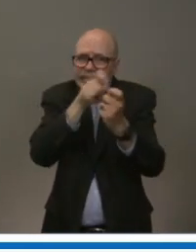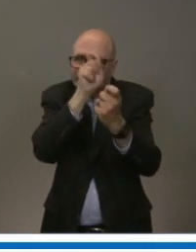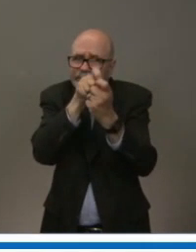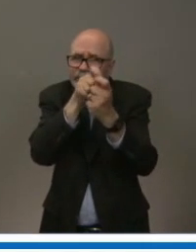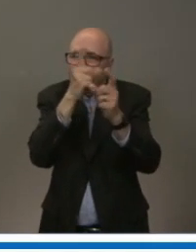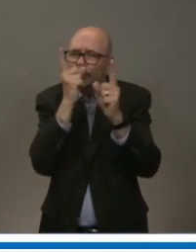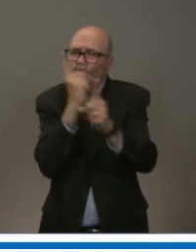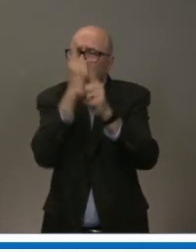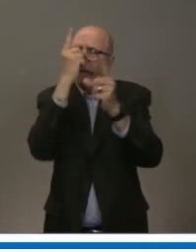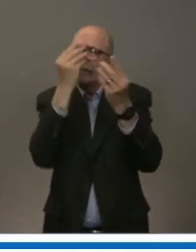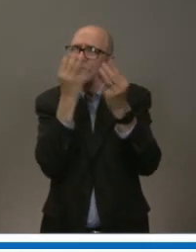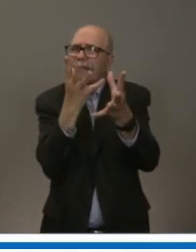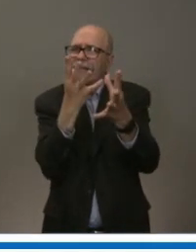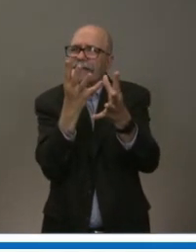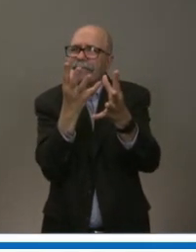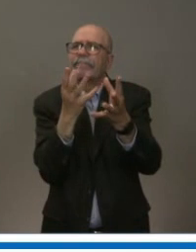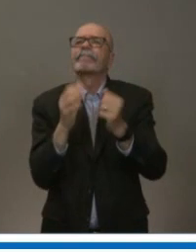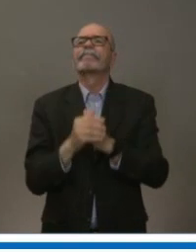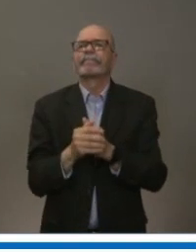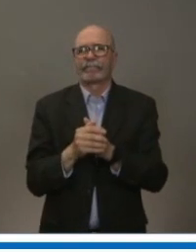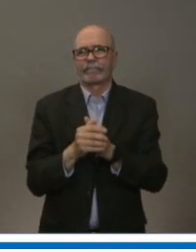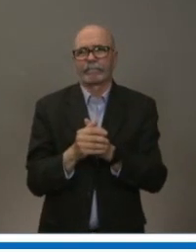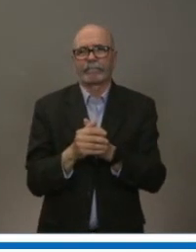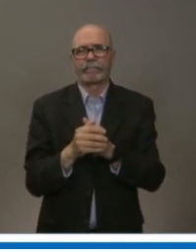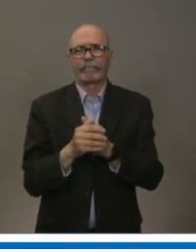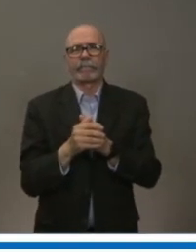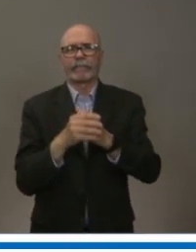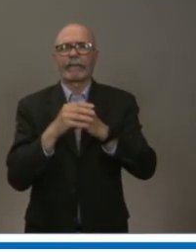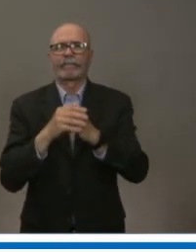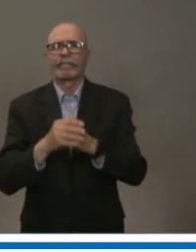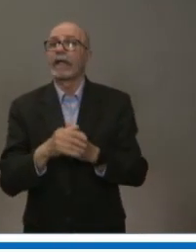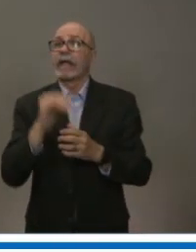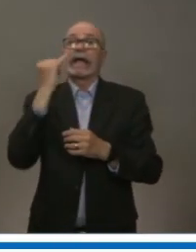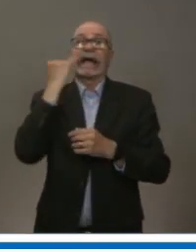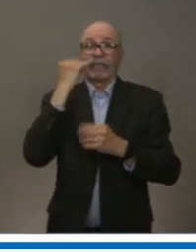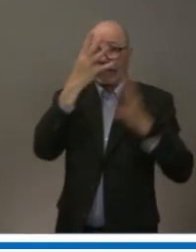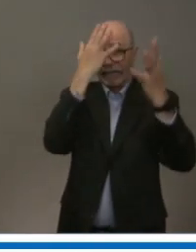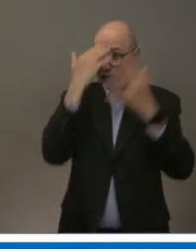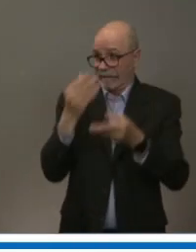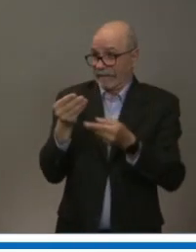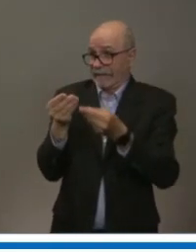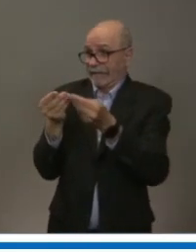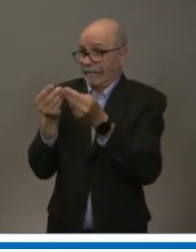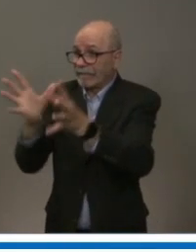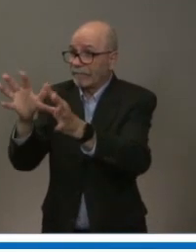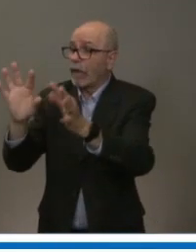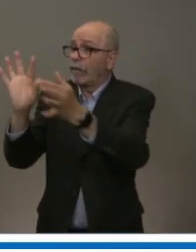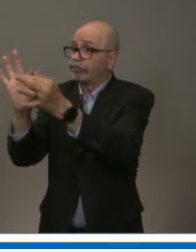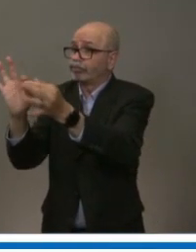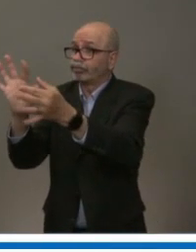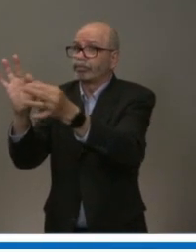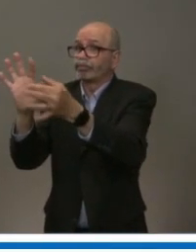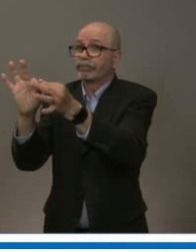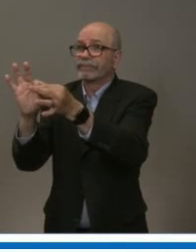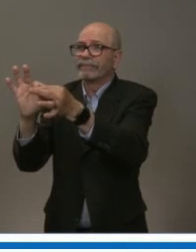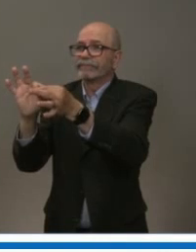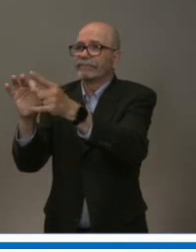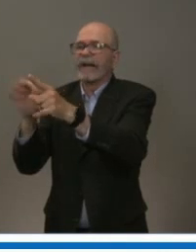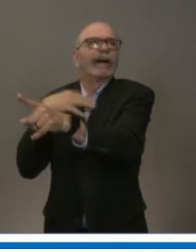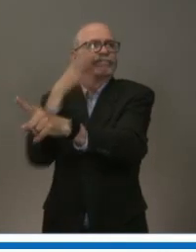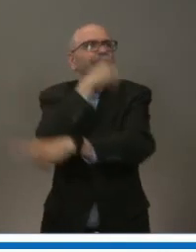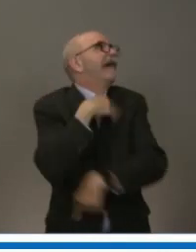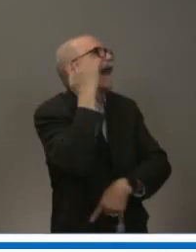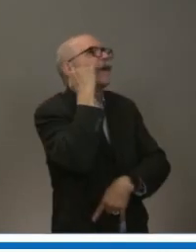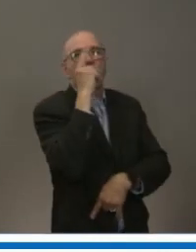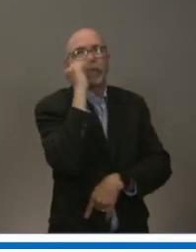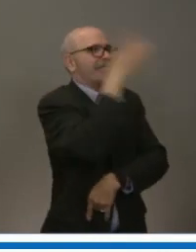cognizant about the information that we provide doesn't necessarily identify an individual and